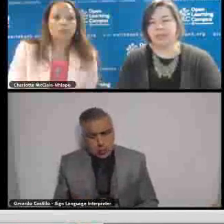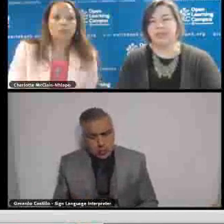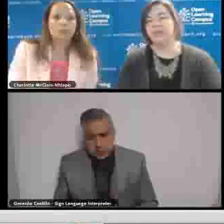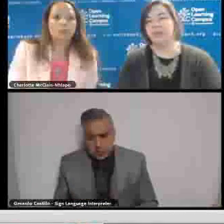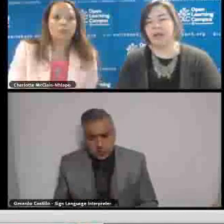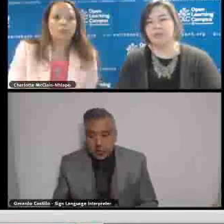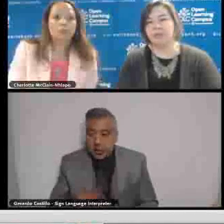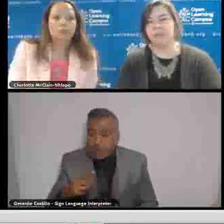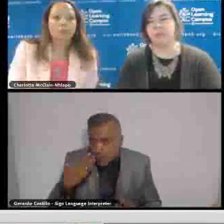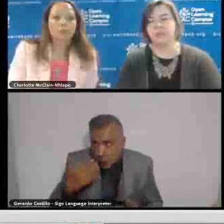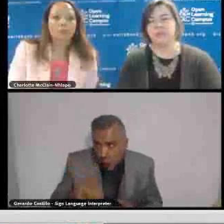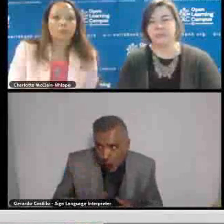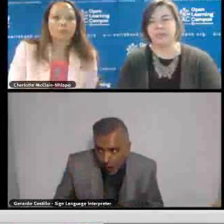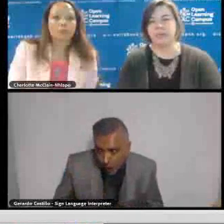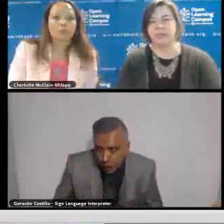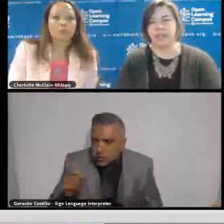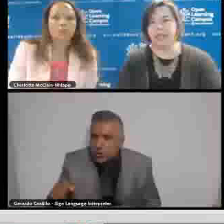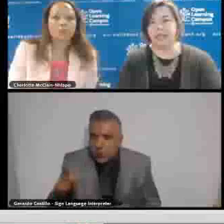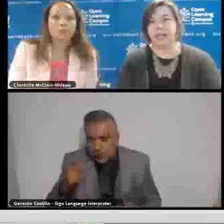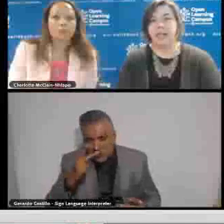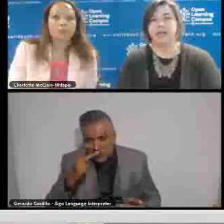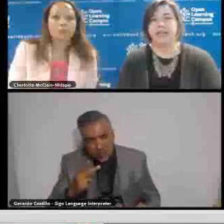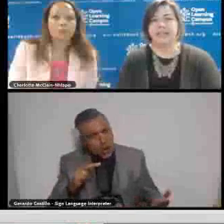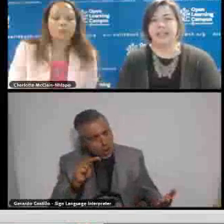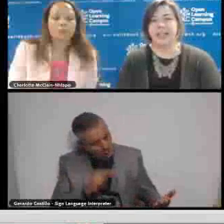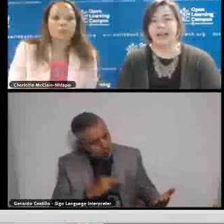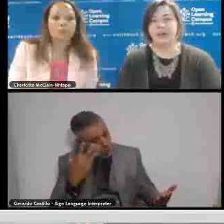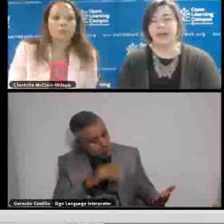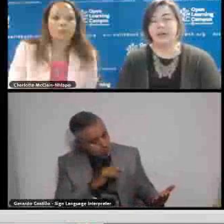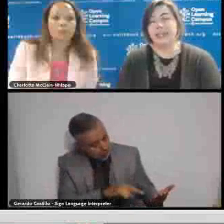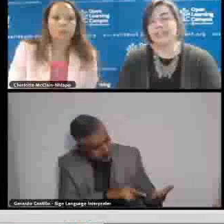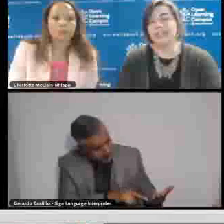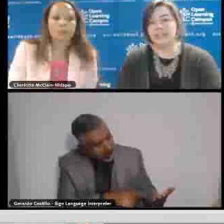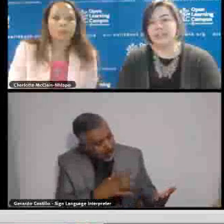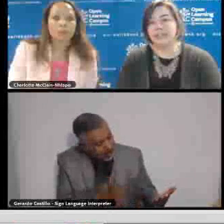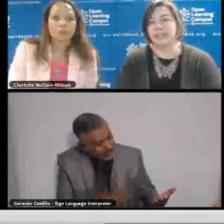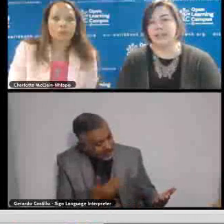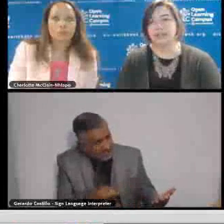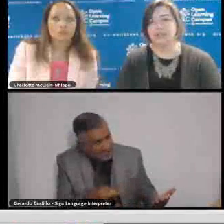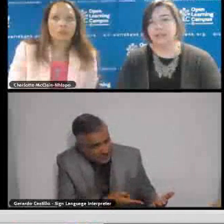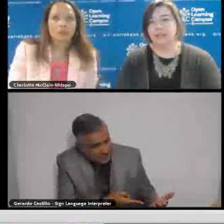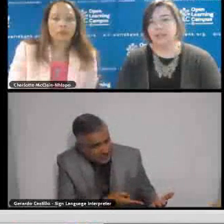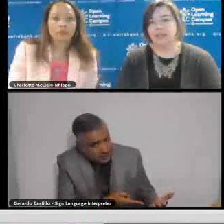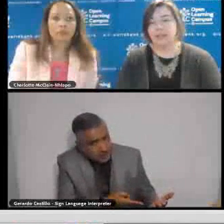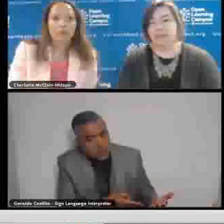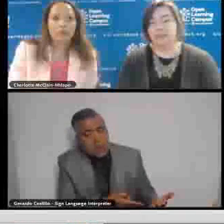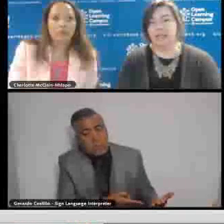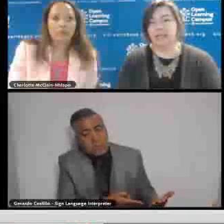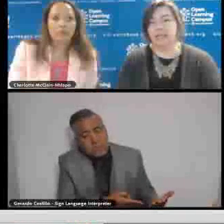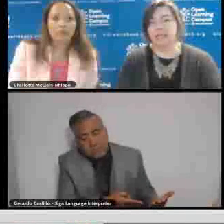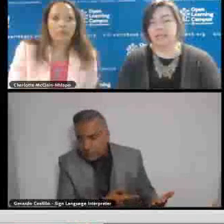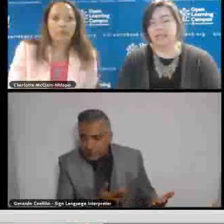how to do it. So when you see what it looks like, and you can see how easy it is, and in some